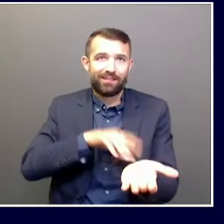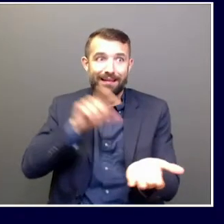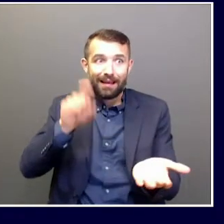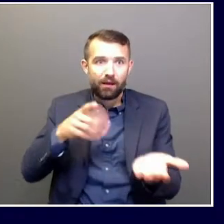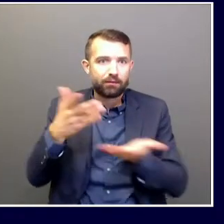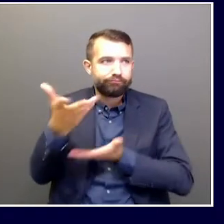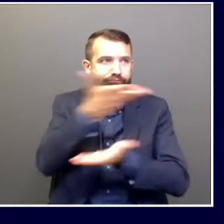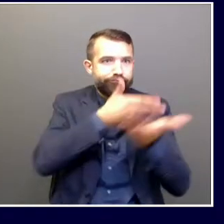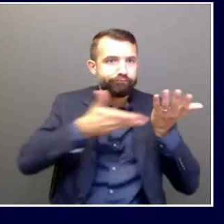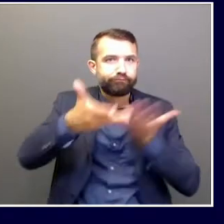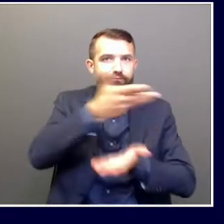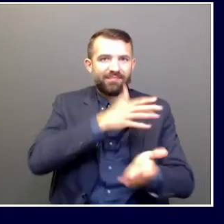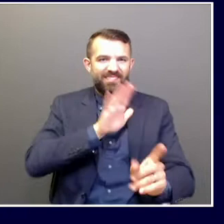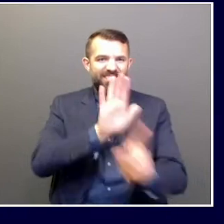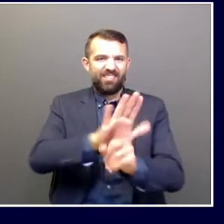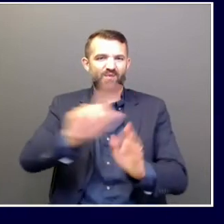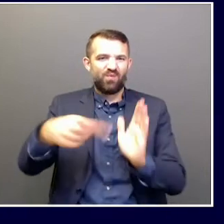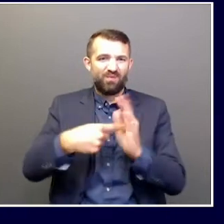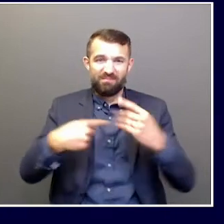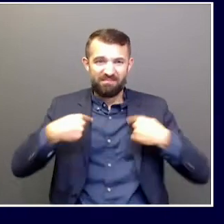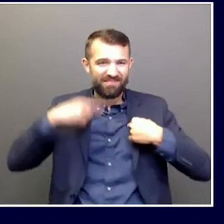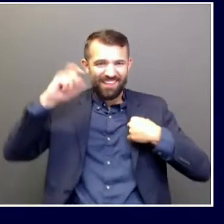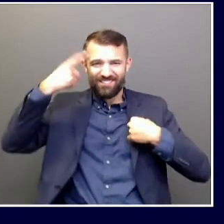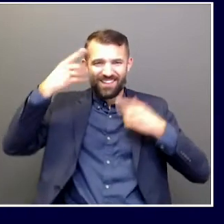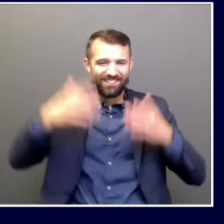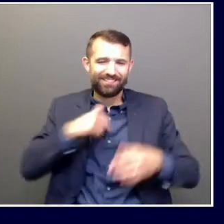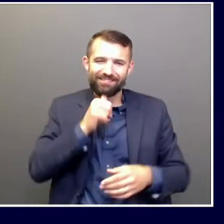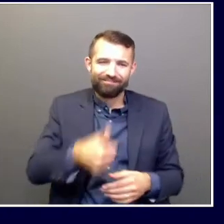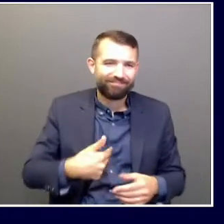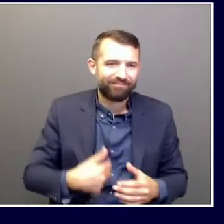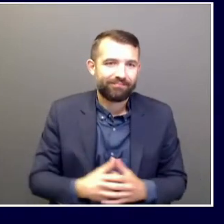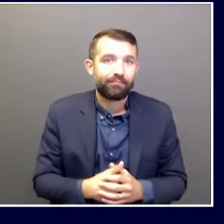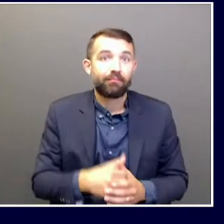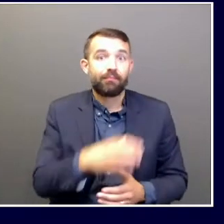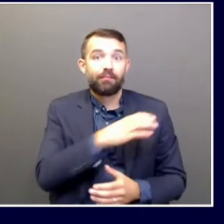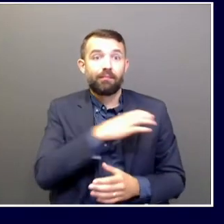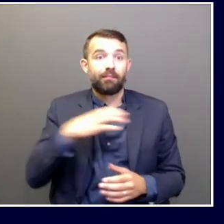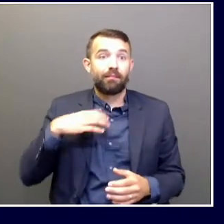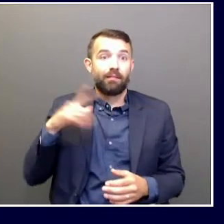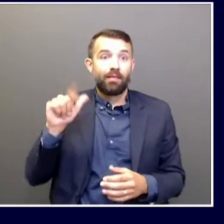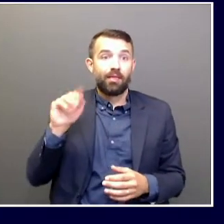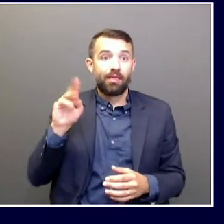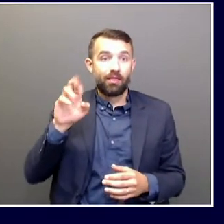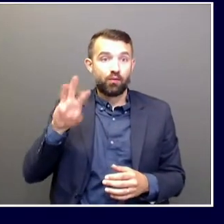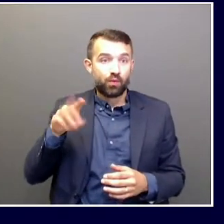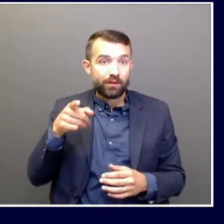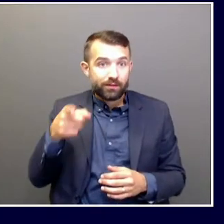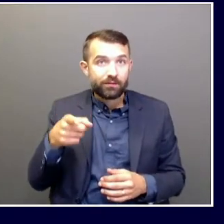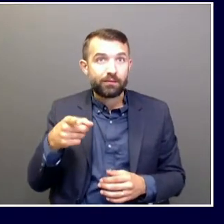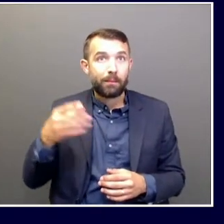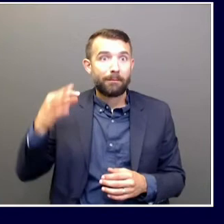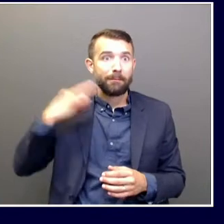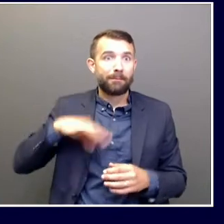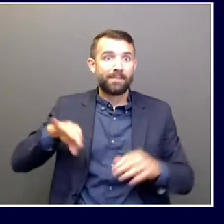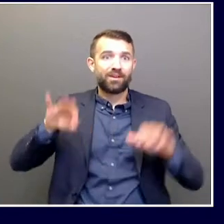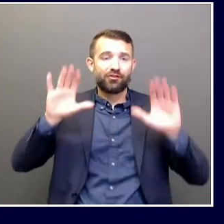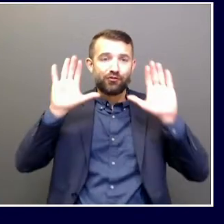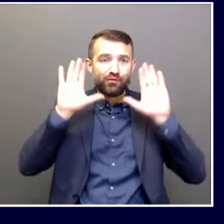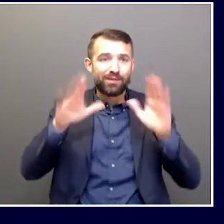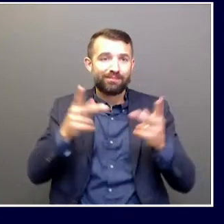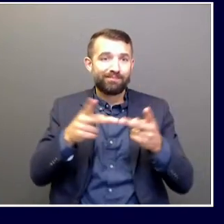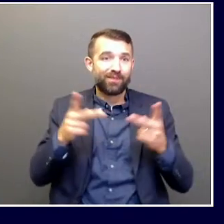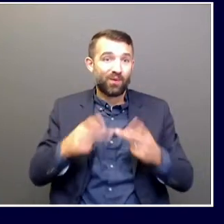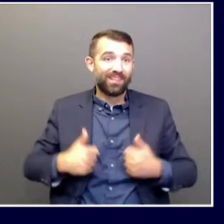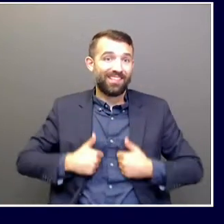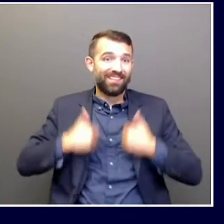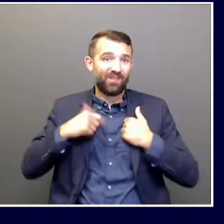we think that Maine is a great place to live. And we think that given our performance during the pandemic, our quality of life, the economic strategy